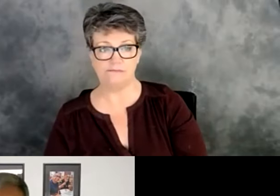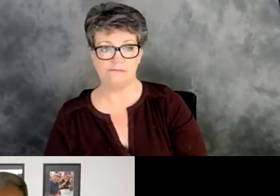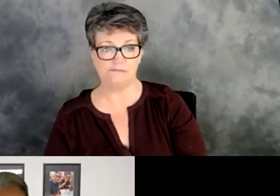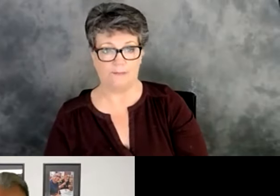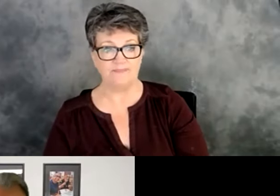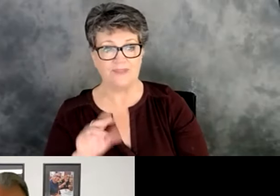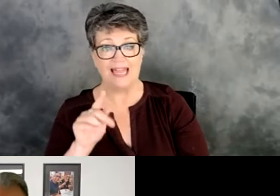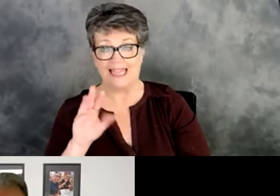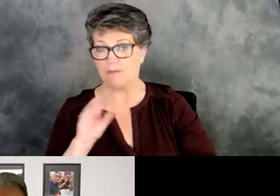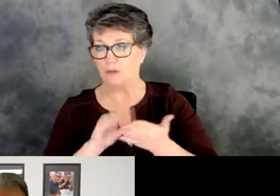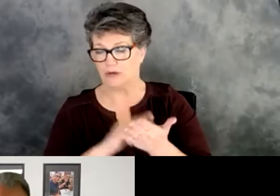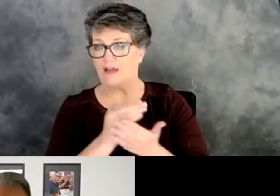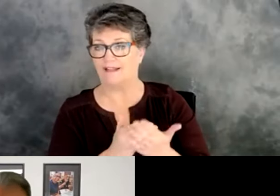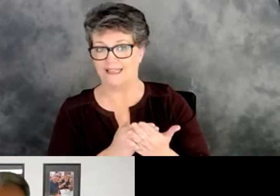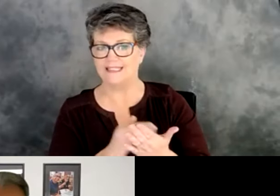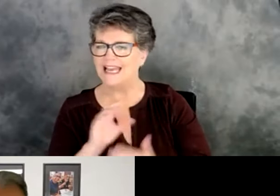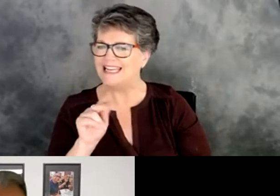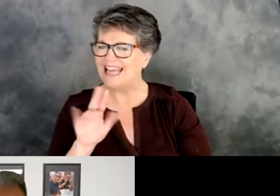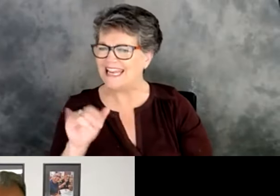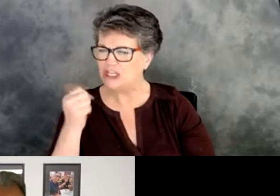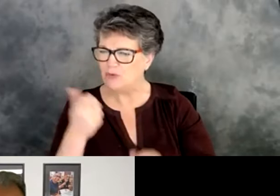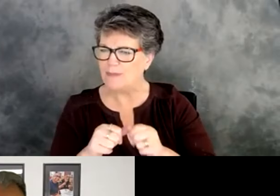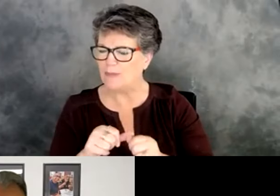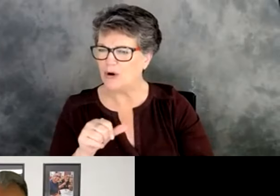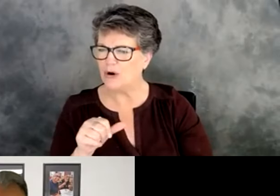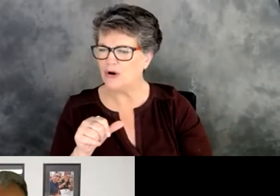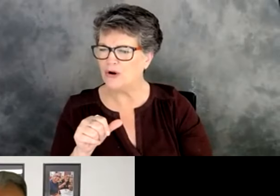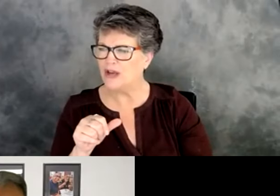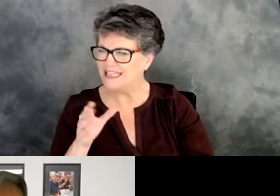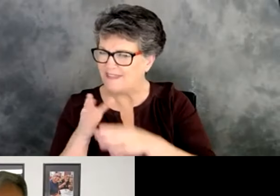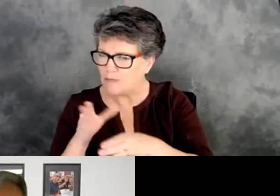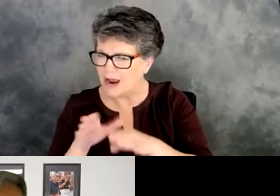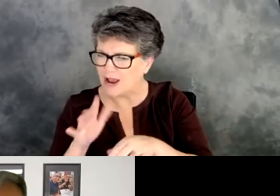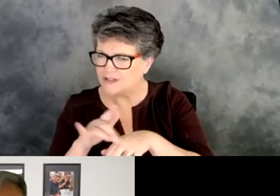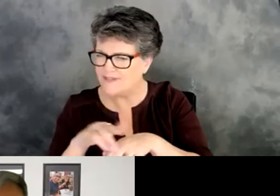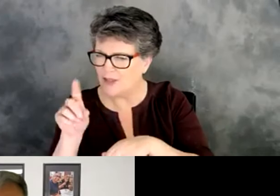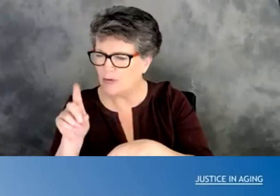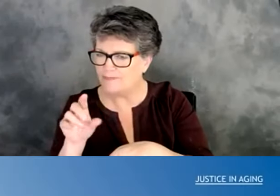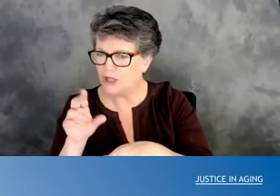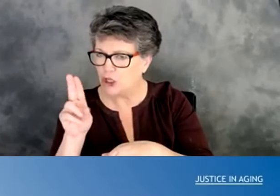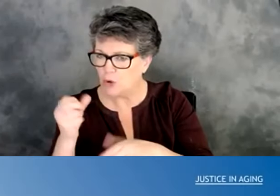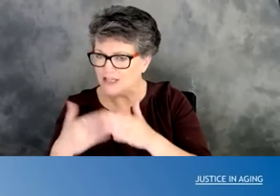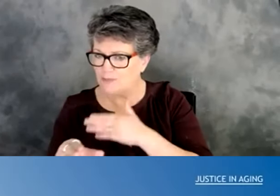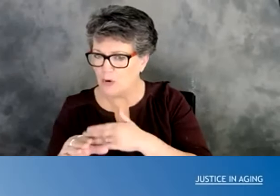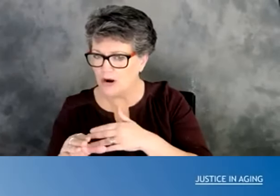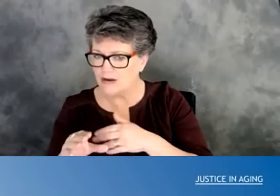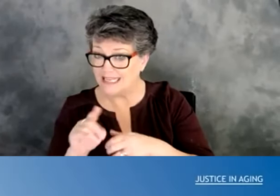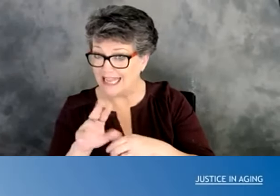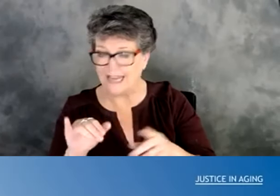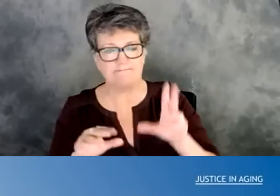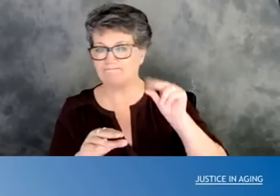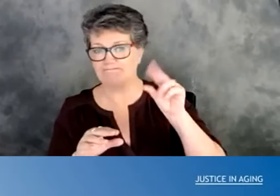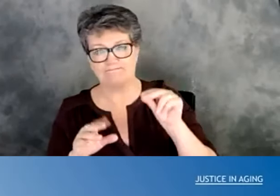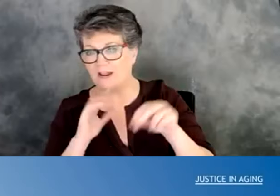We'll put it on the list. Denny, do you remember from the CVAC work if that breakout was there, US born versus not US? Okay, but that's a great